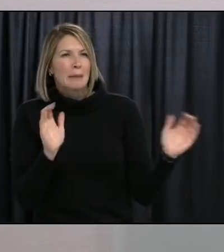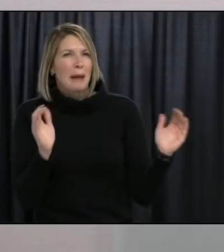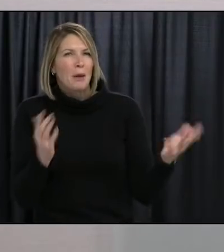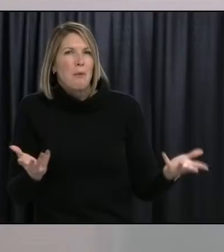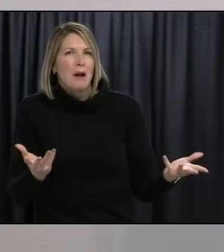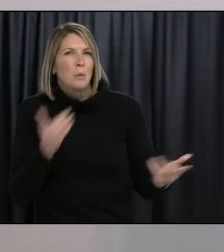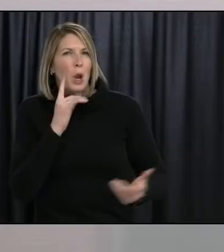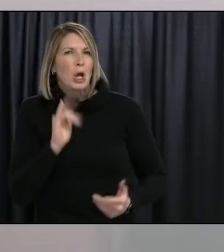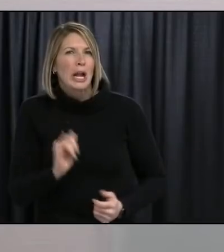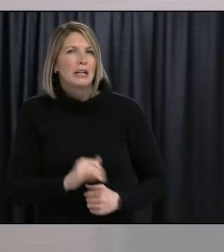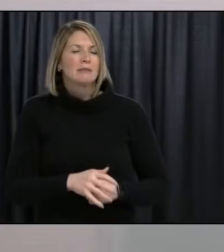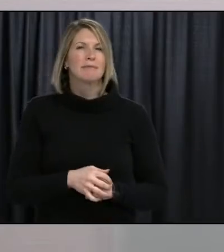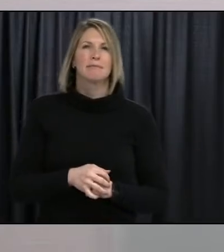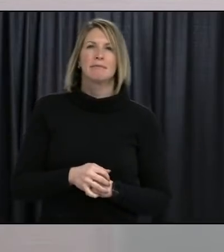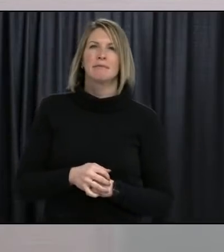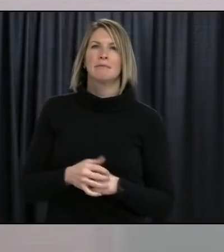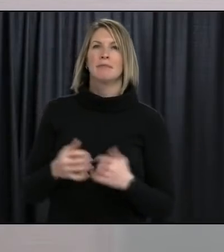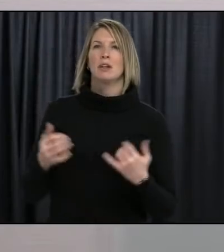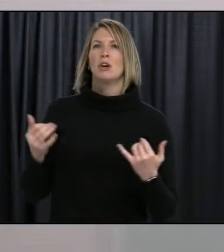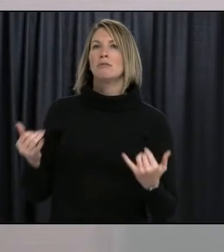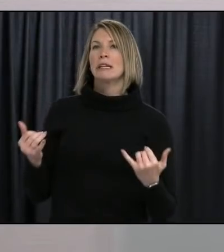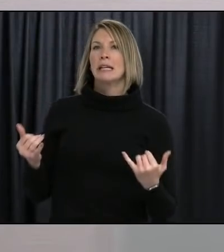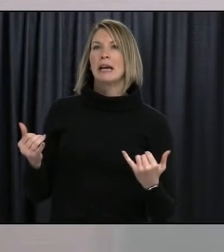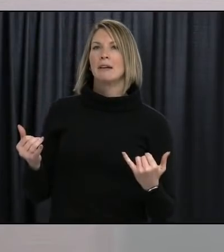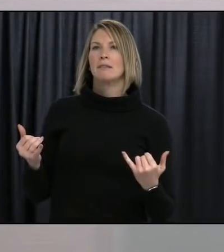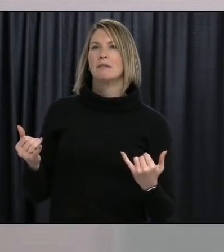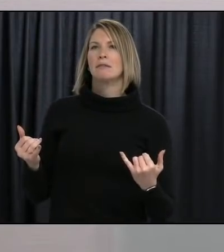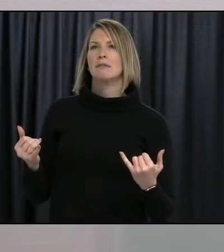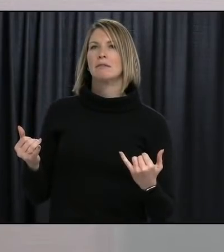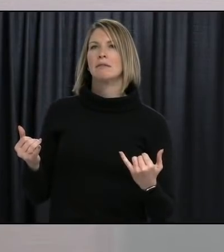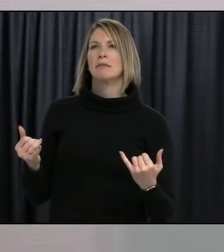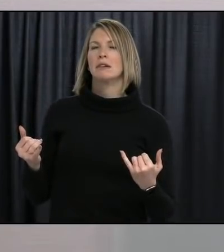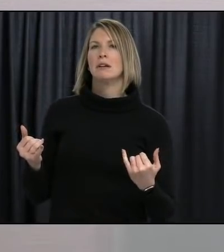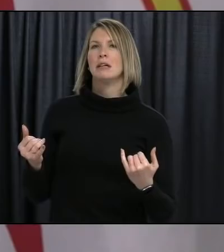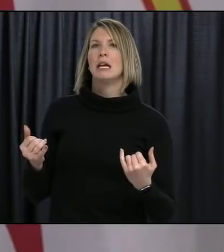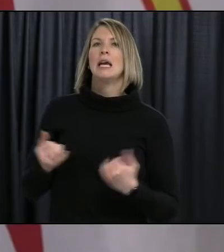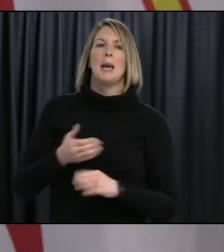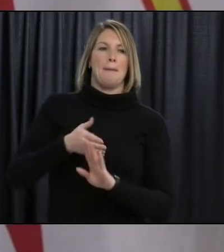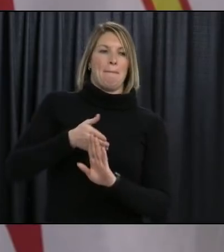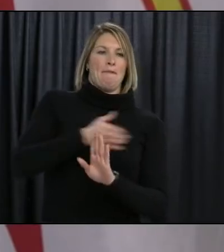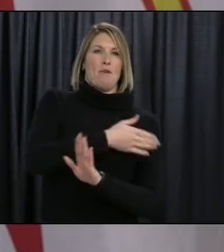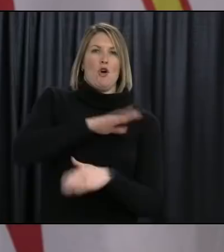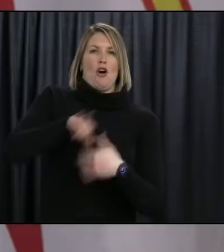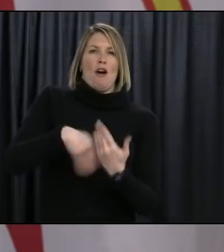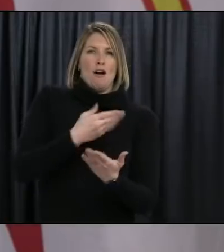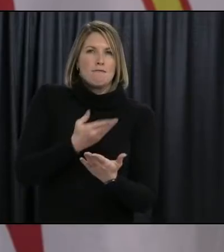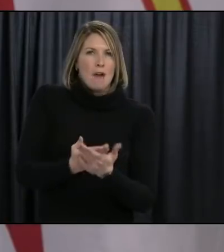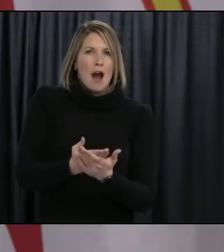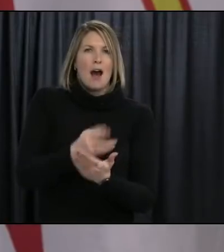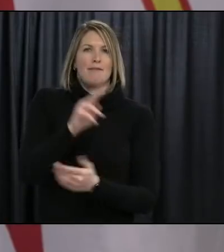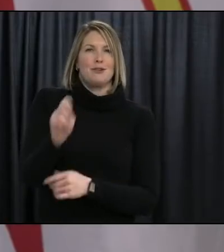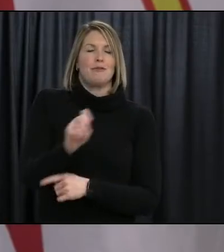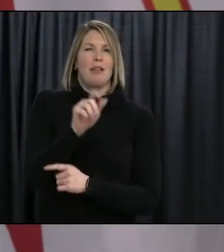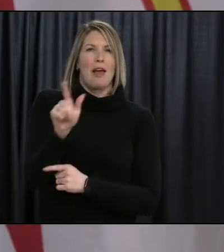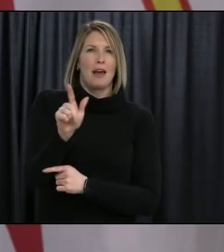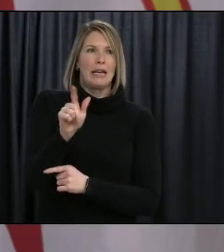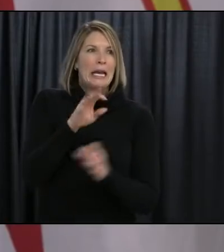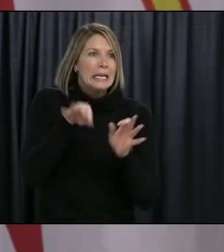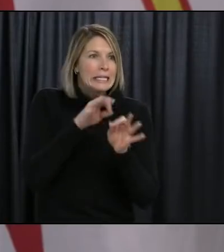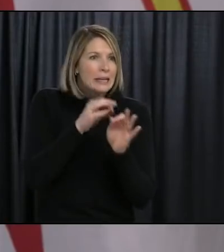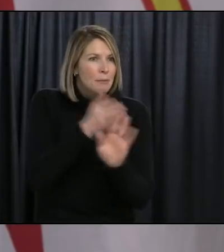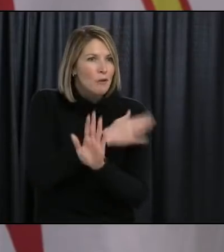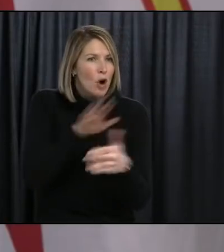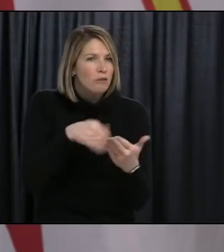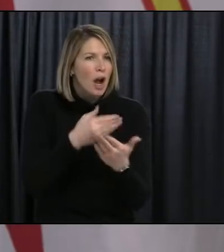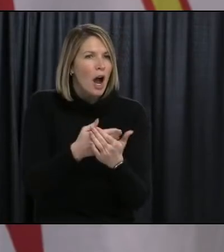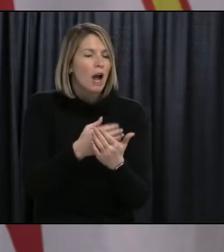At this point, no, we're not considering having people get tested prior to coming into the province. Certainly right now,